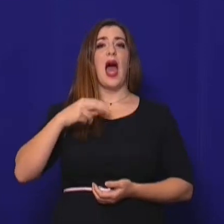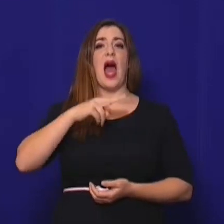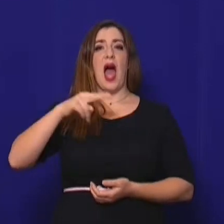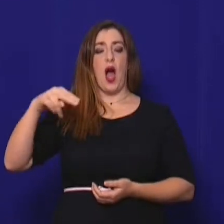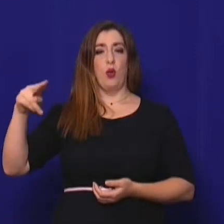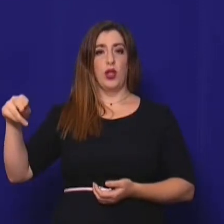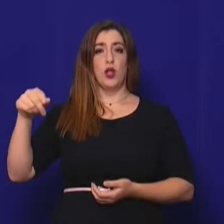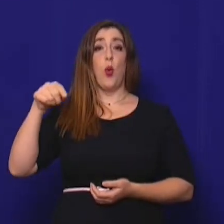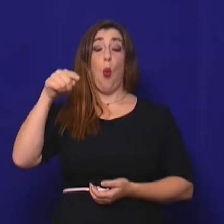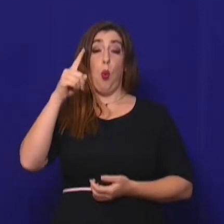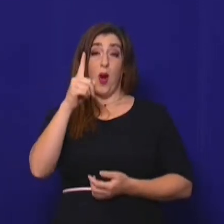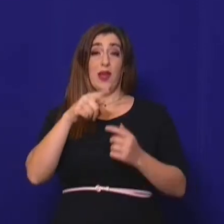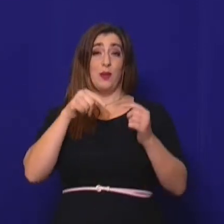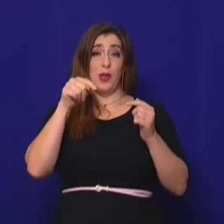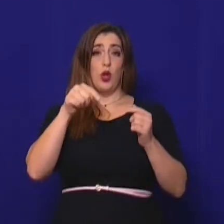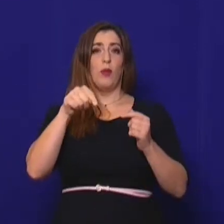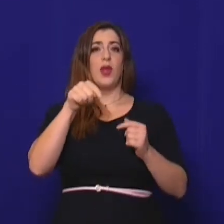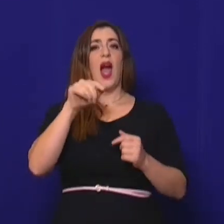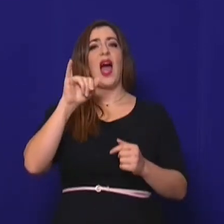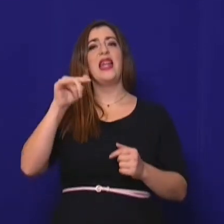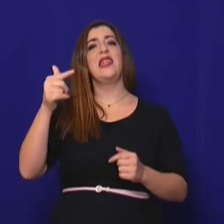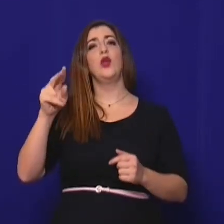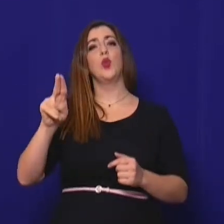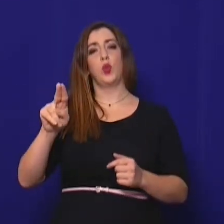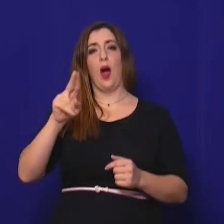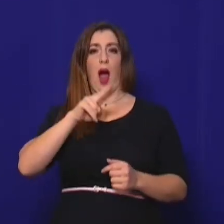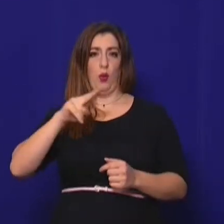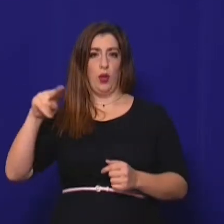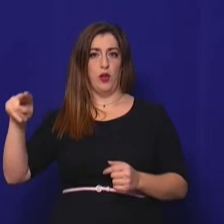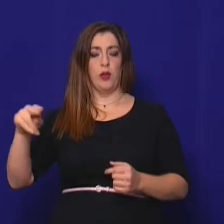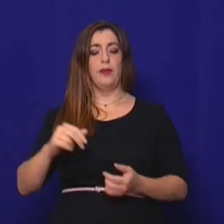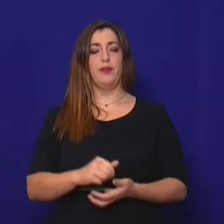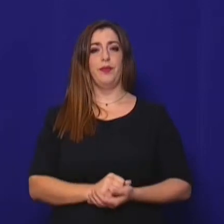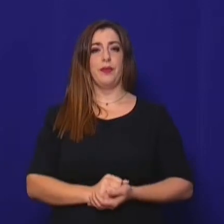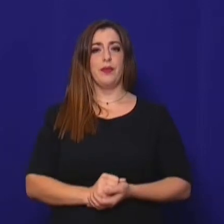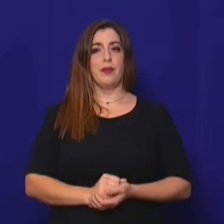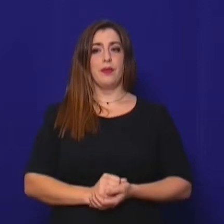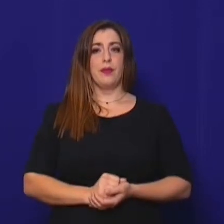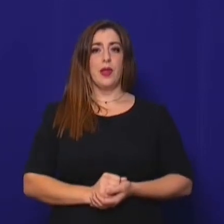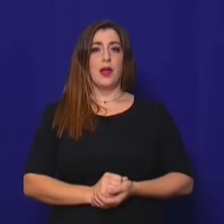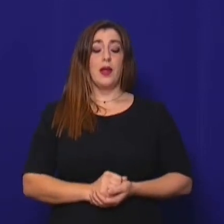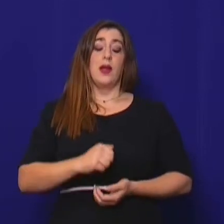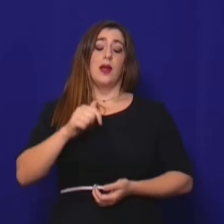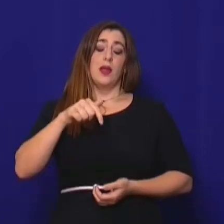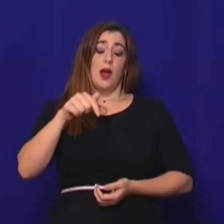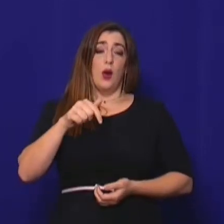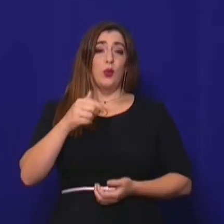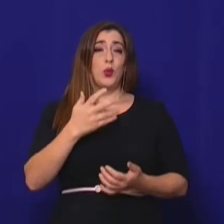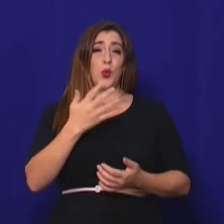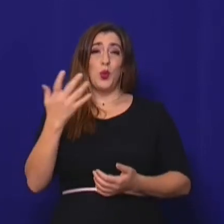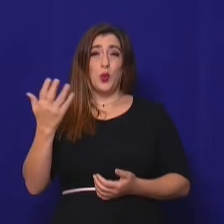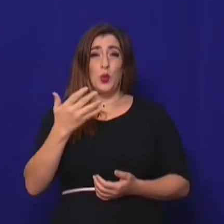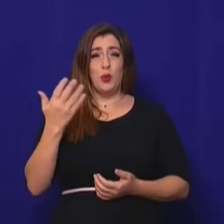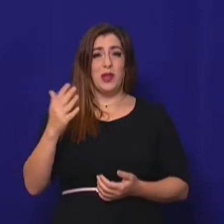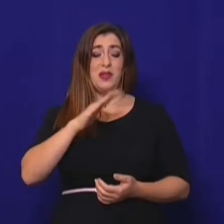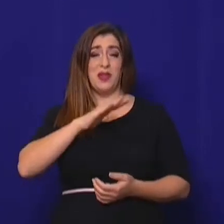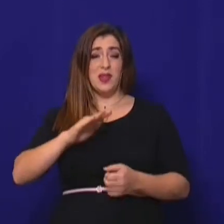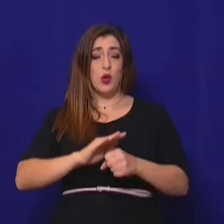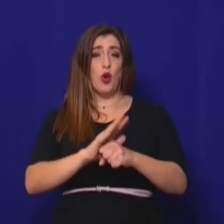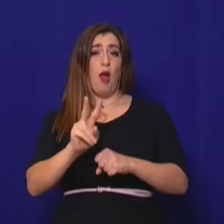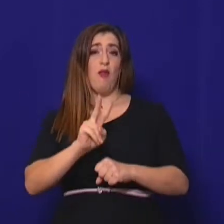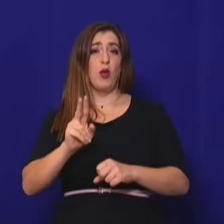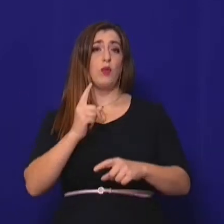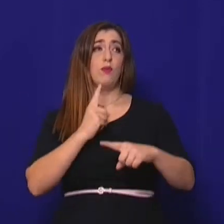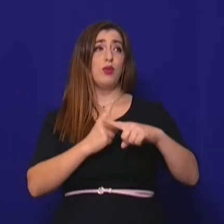Għawdex. Bħalma qegħdin naraw n-numri ta' każijiet dejjem tilgħal fuq u anke